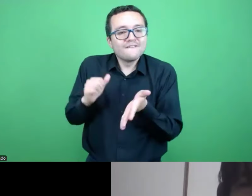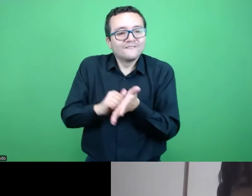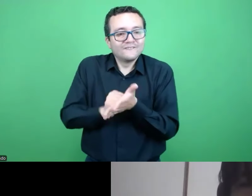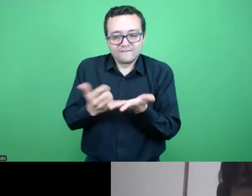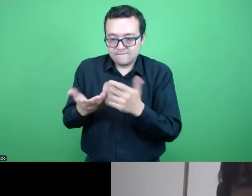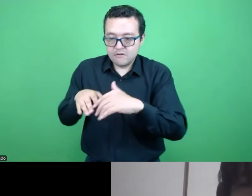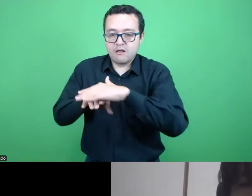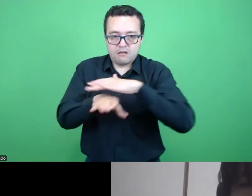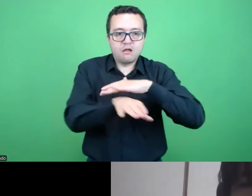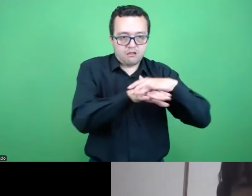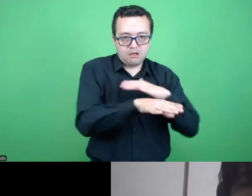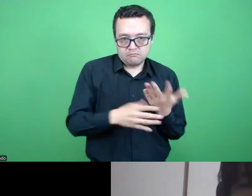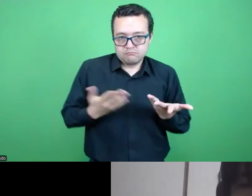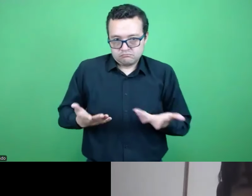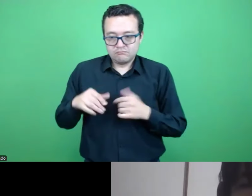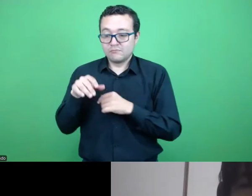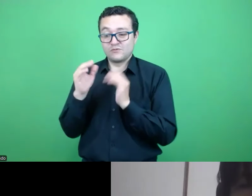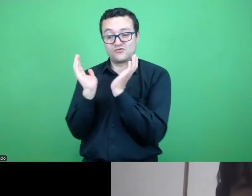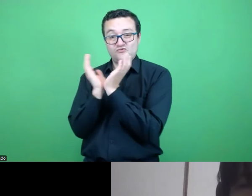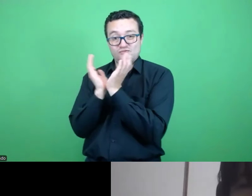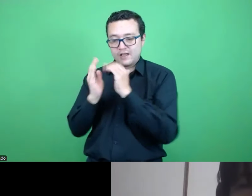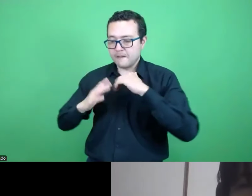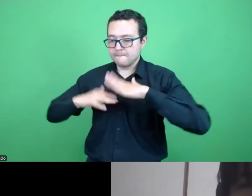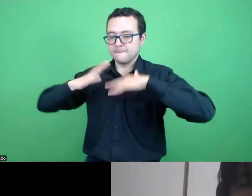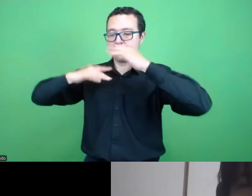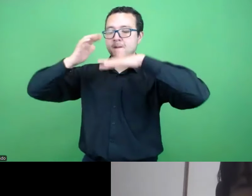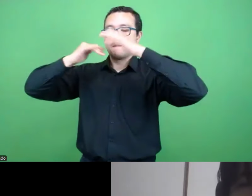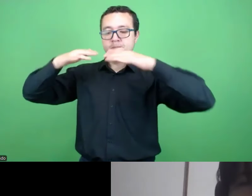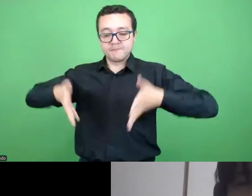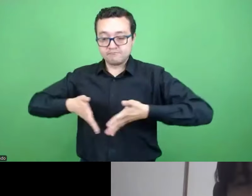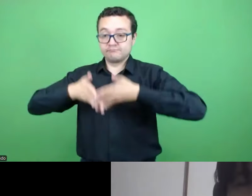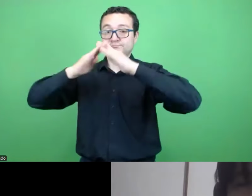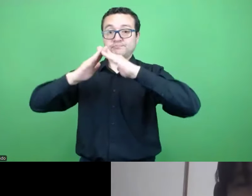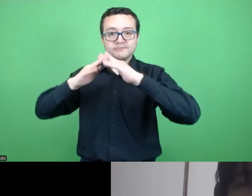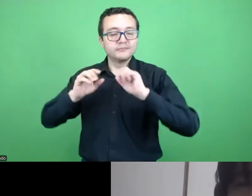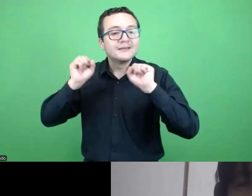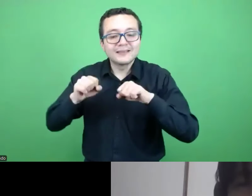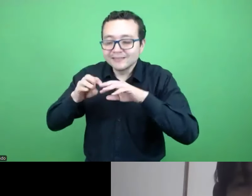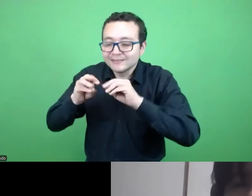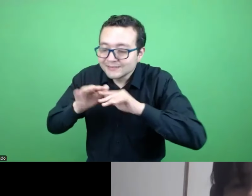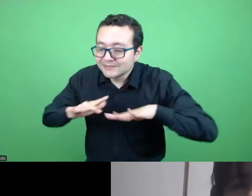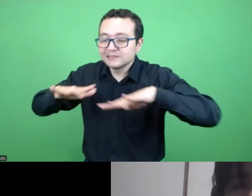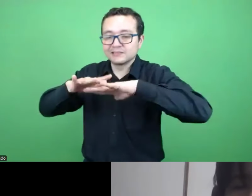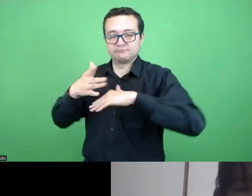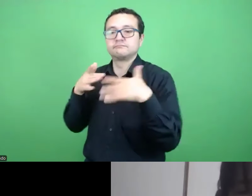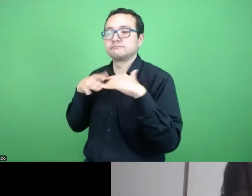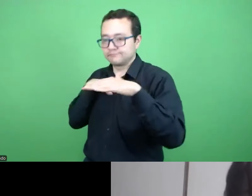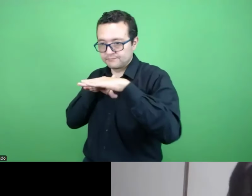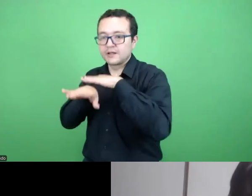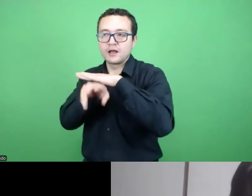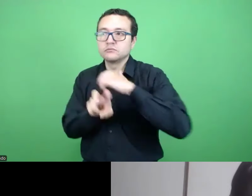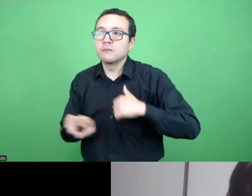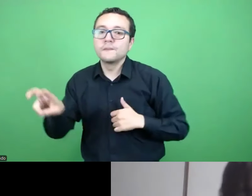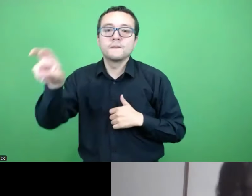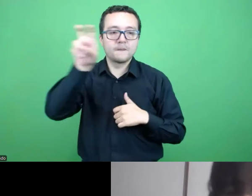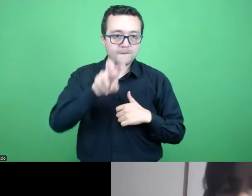centers, centers learning in emergencies also have to be fully accessible for children, youth with disabilities, as well